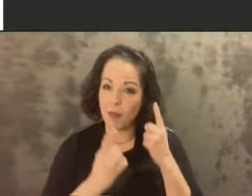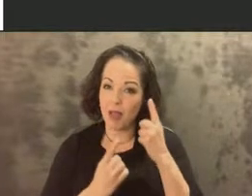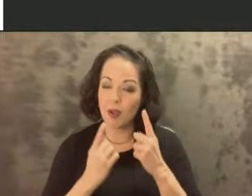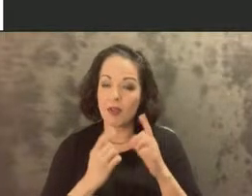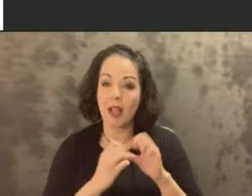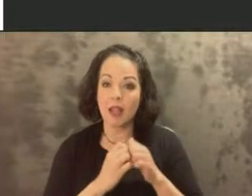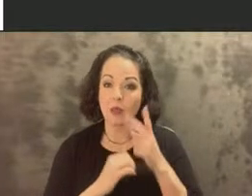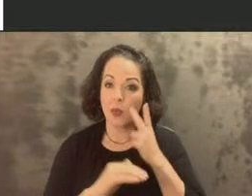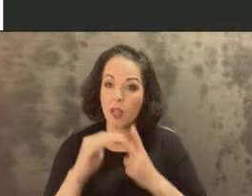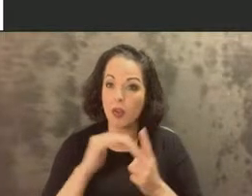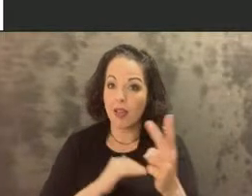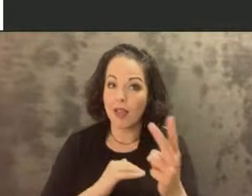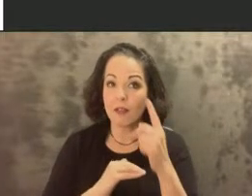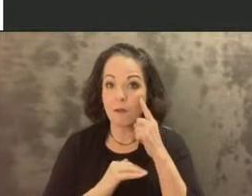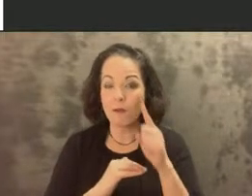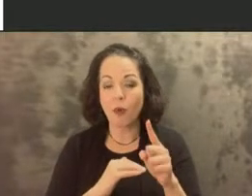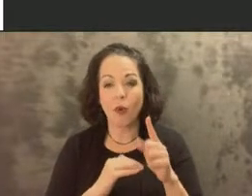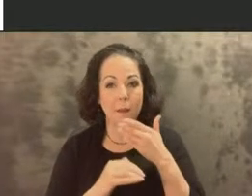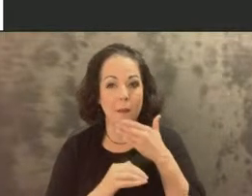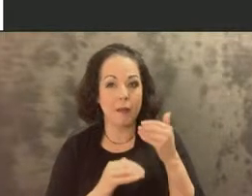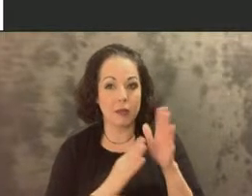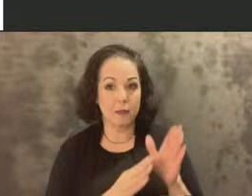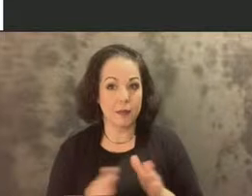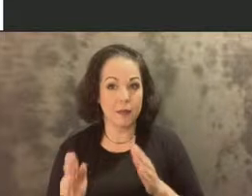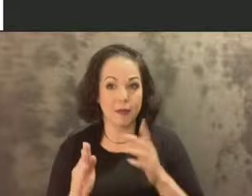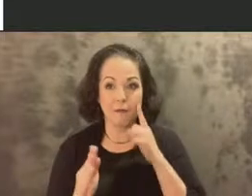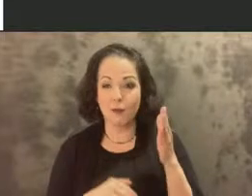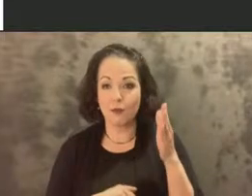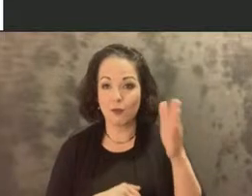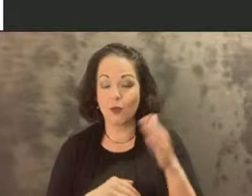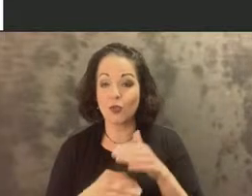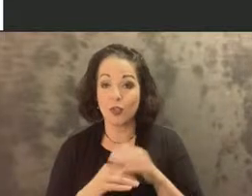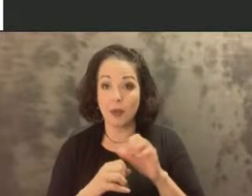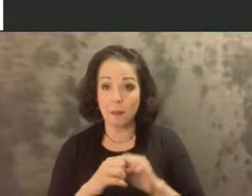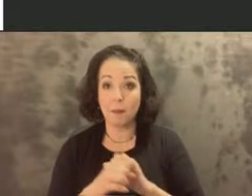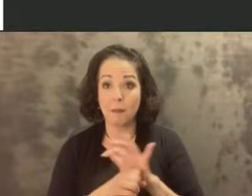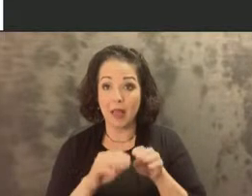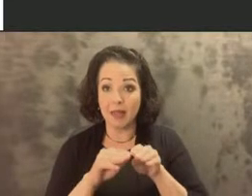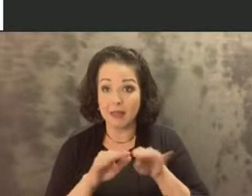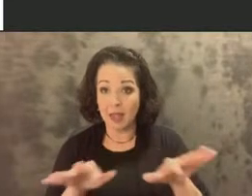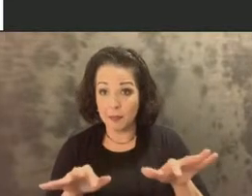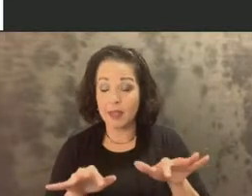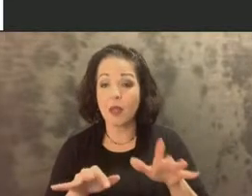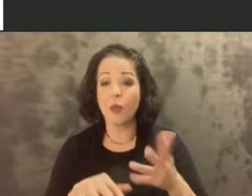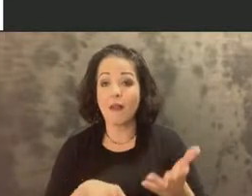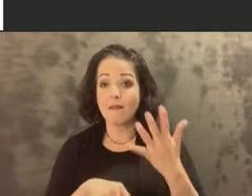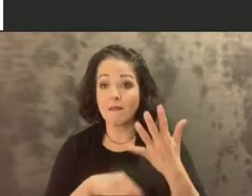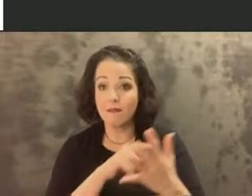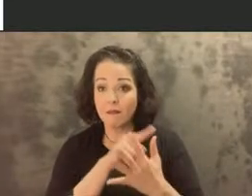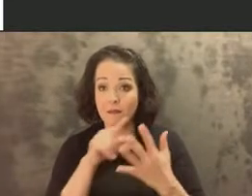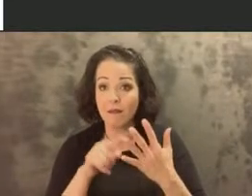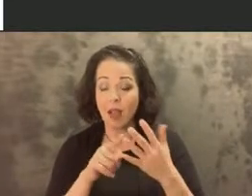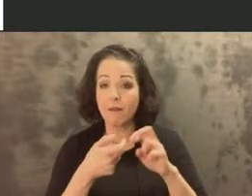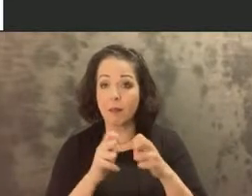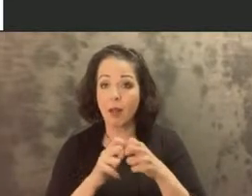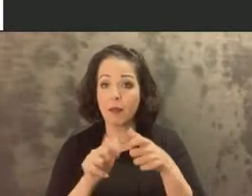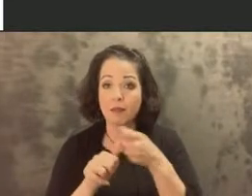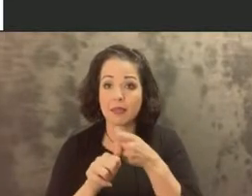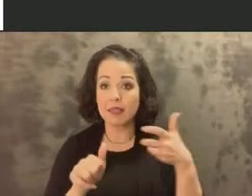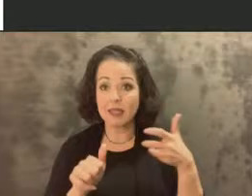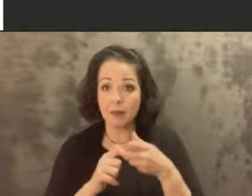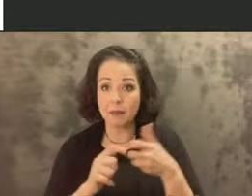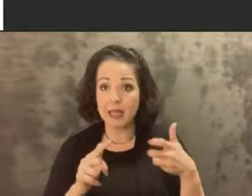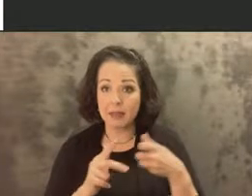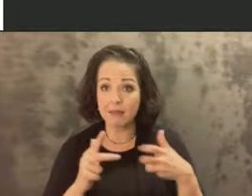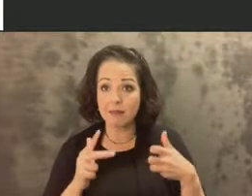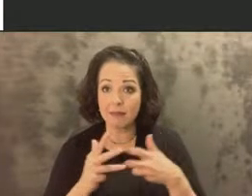look ahead for being better prepared for future pandemics, we have 5 problem statements. Can we actually